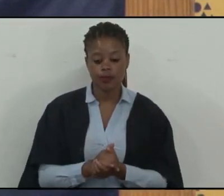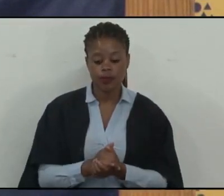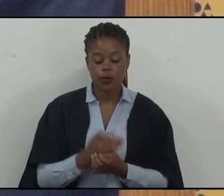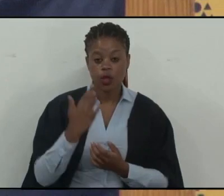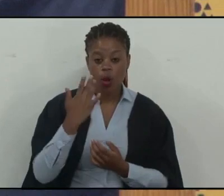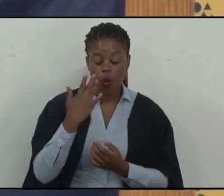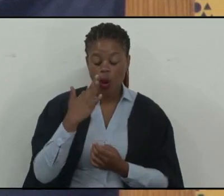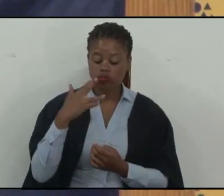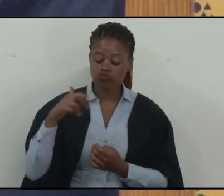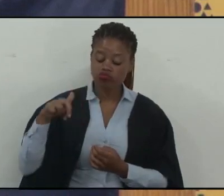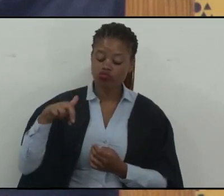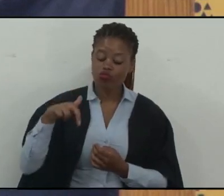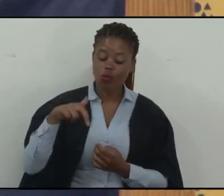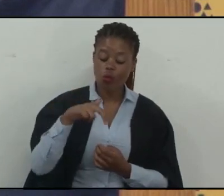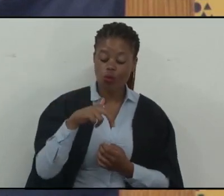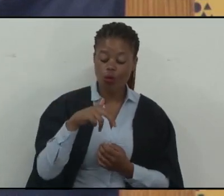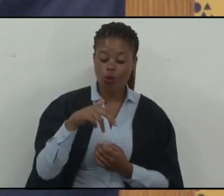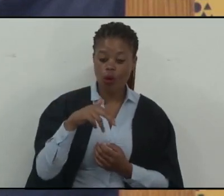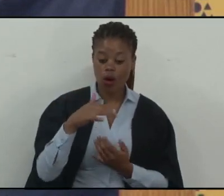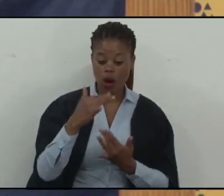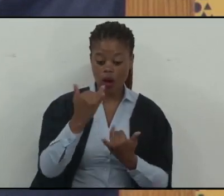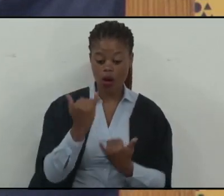today to be